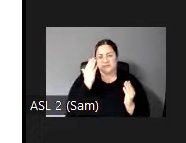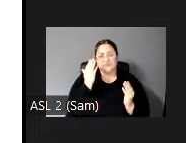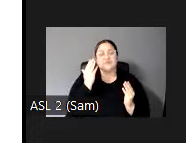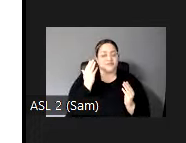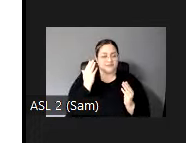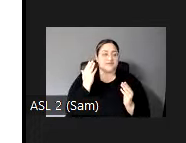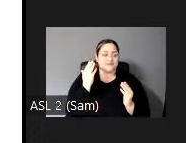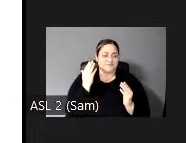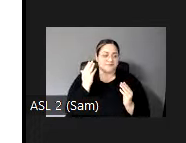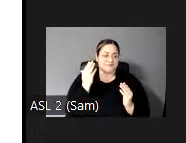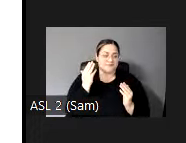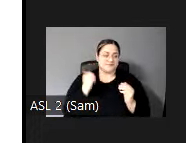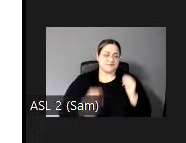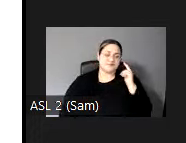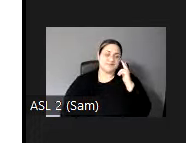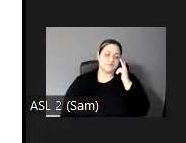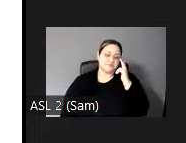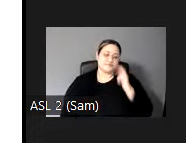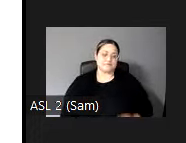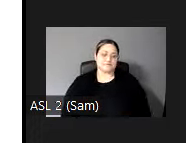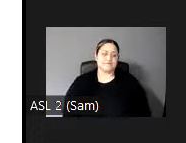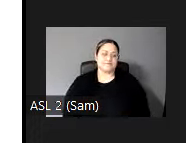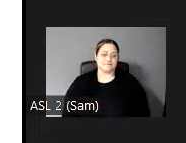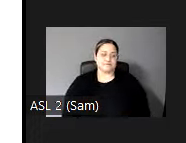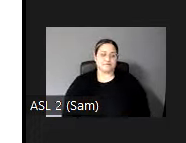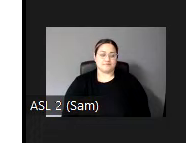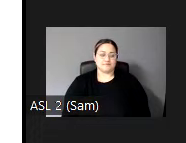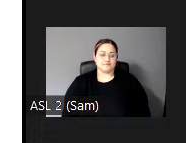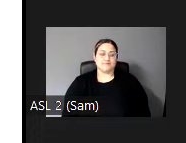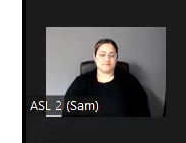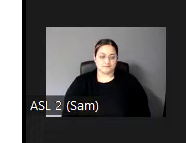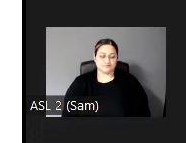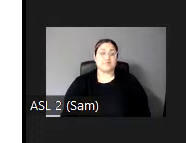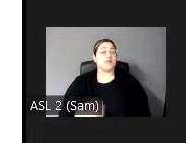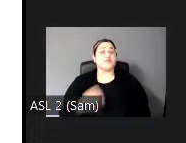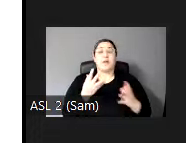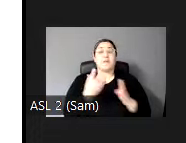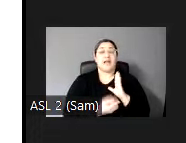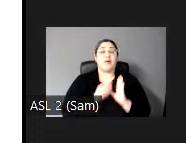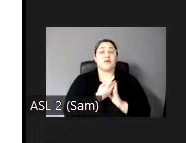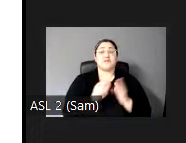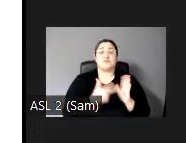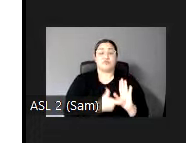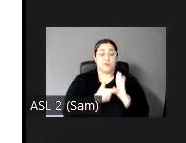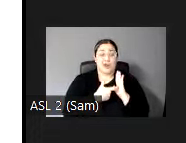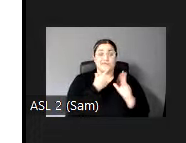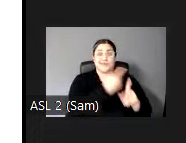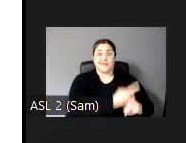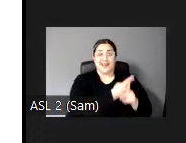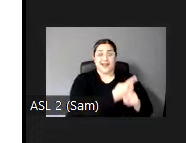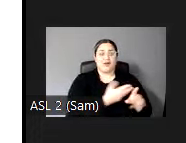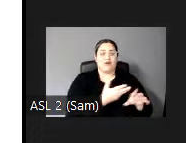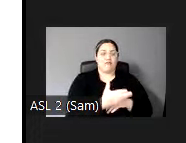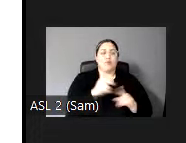dementia is equivalent to over 100,000 full-time jobs. So if dementia were the